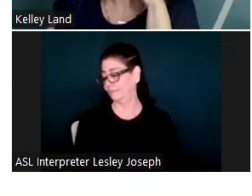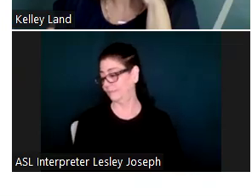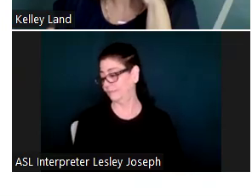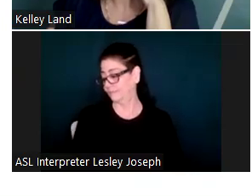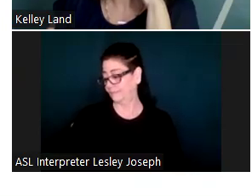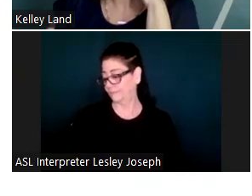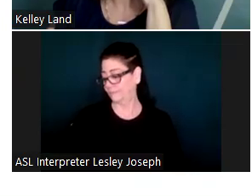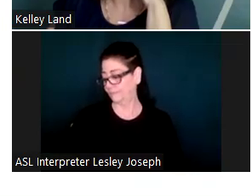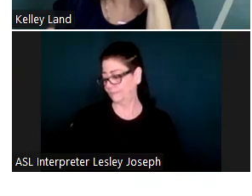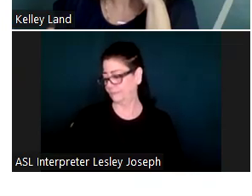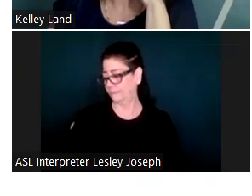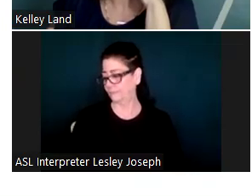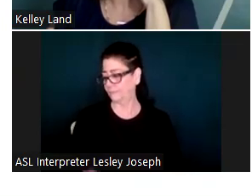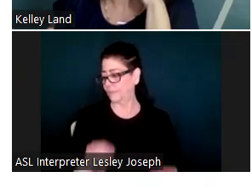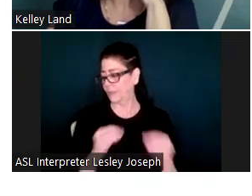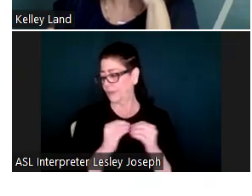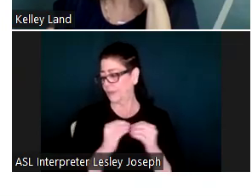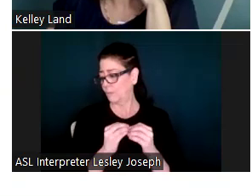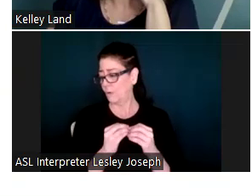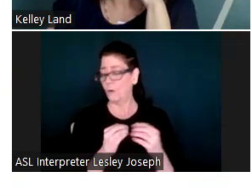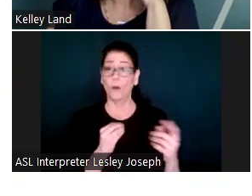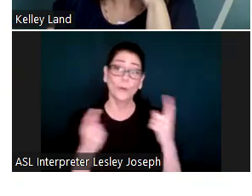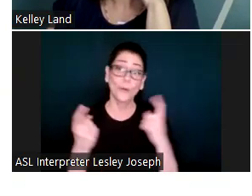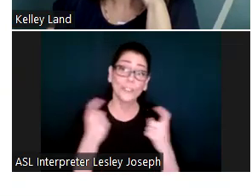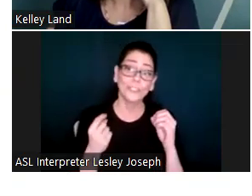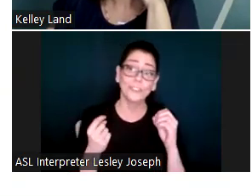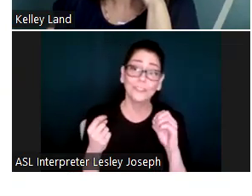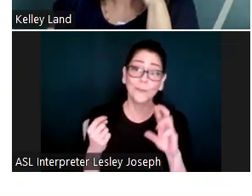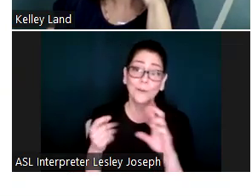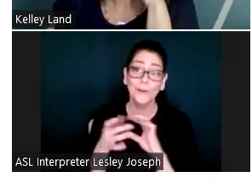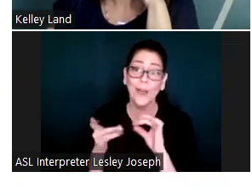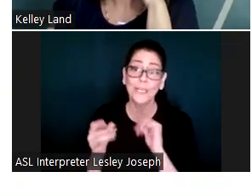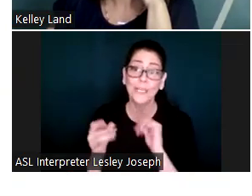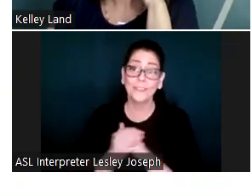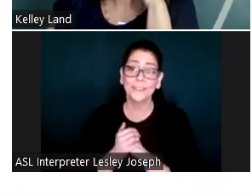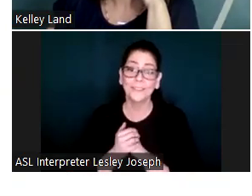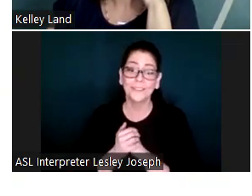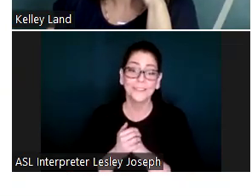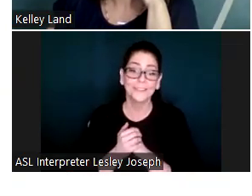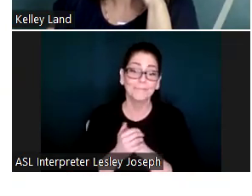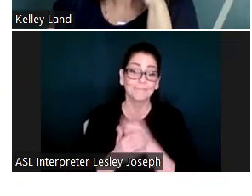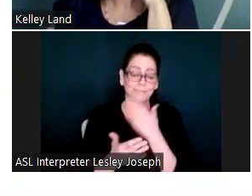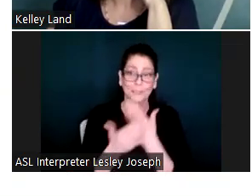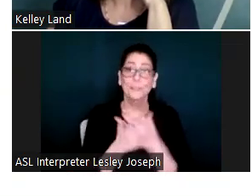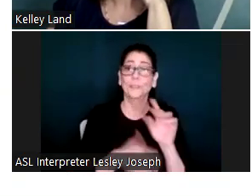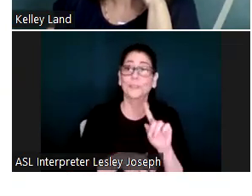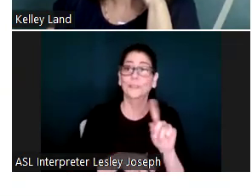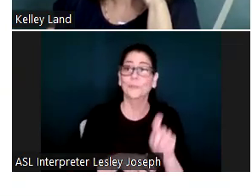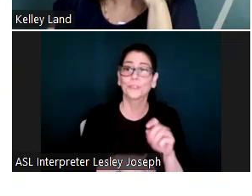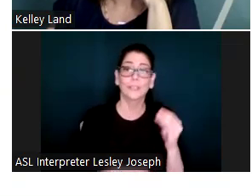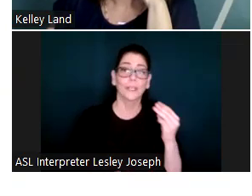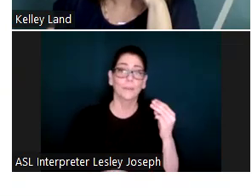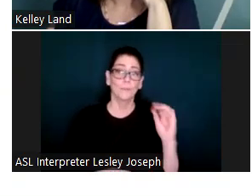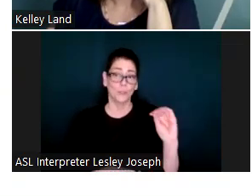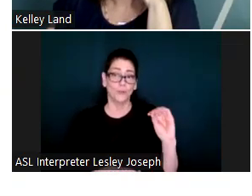Other questions or comments? I think Beth made a good one from Missouri, that the program that Minnesota